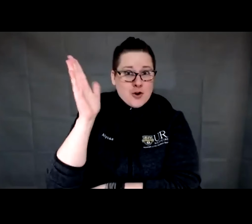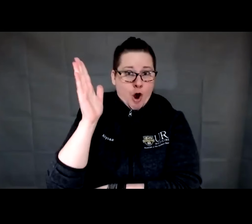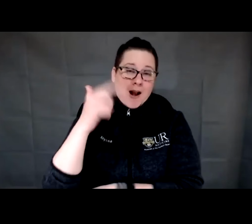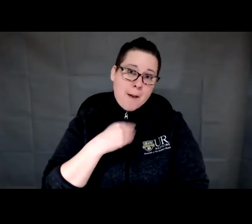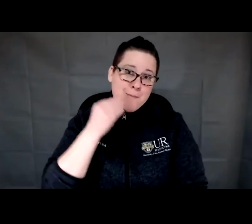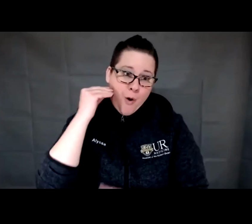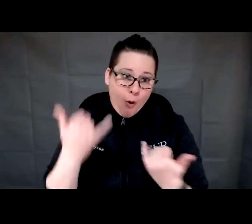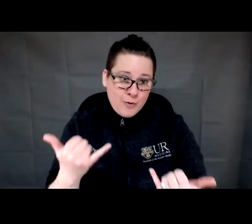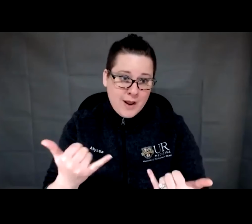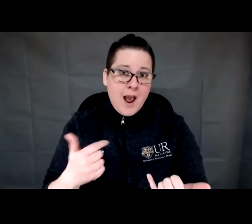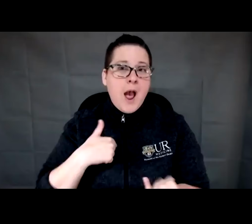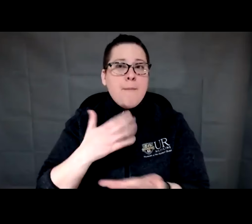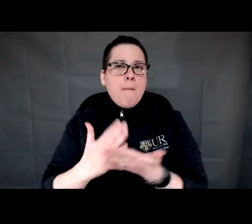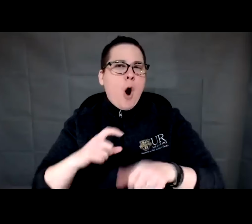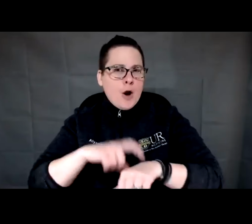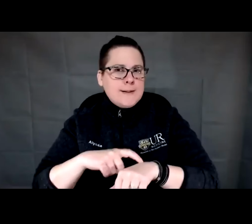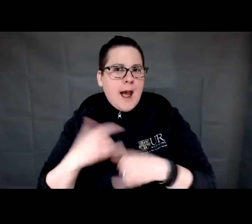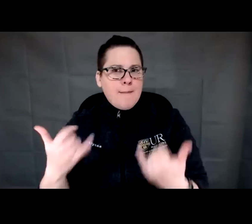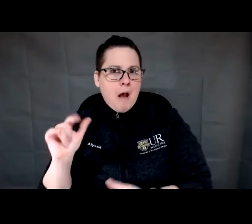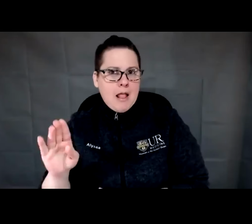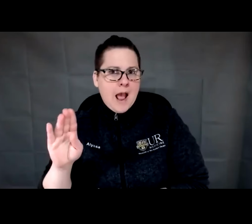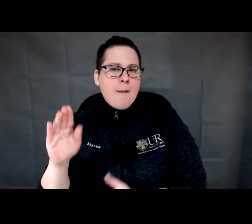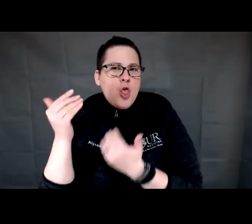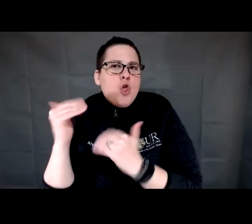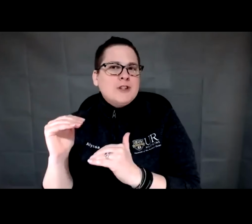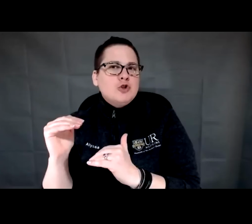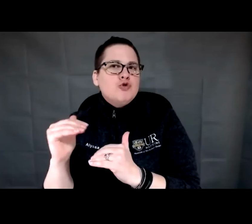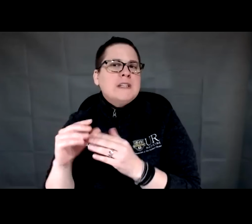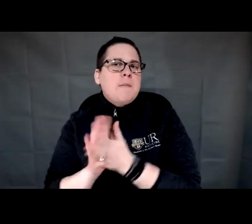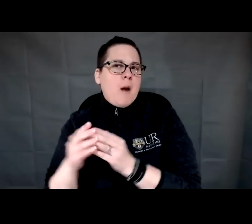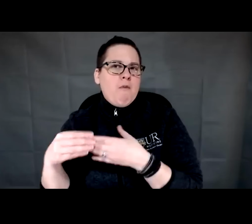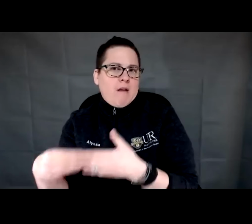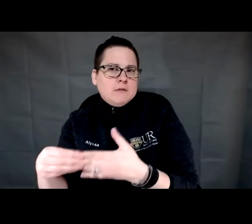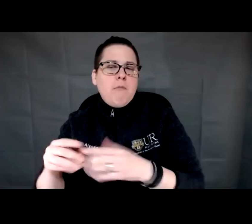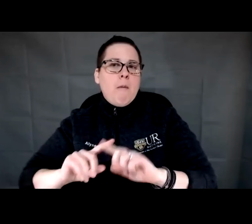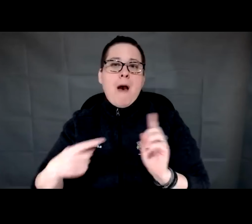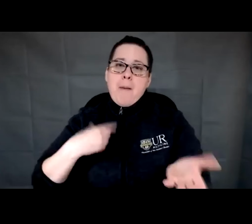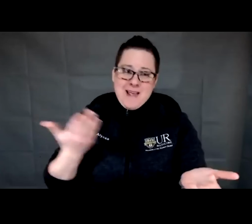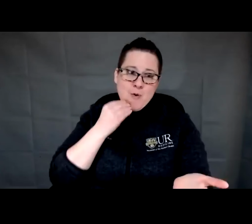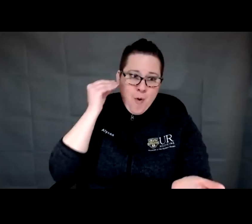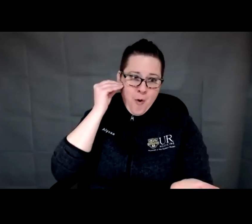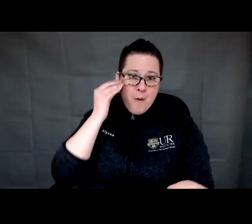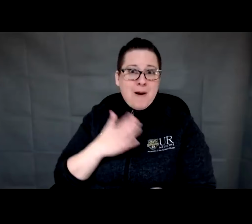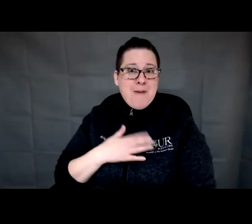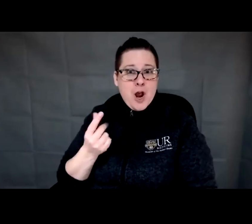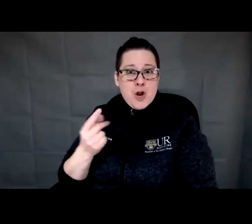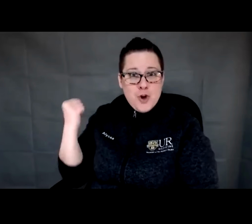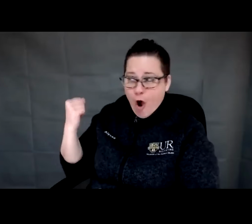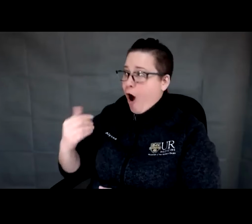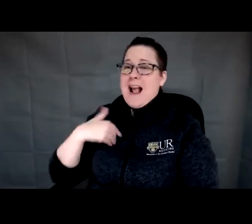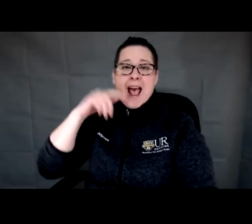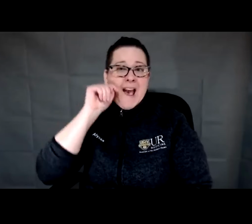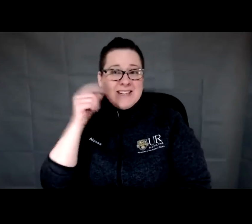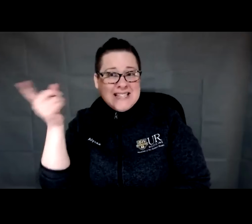today. I'm part-time back at the lab now because COVID restrictions are getting a little lighter, but I'm here at home. I've got a dog and